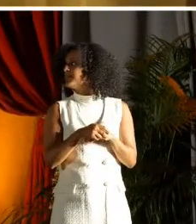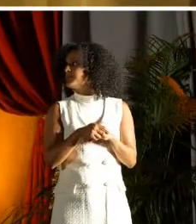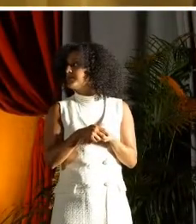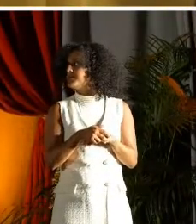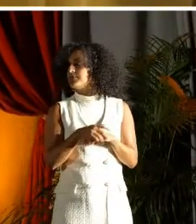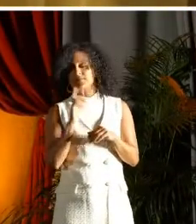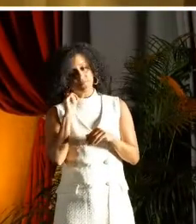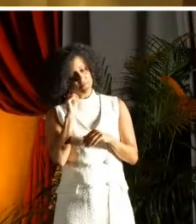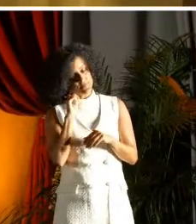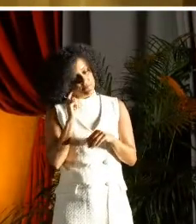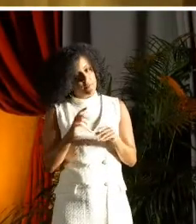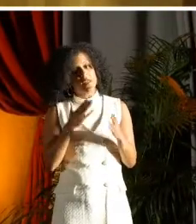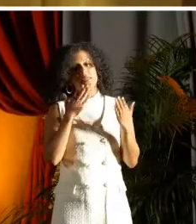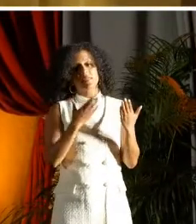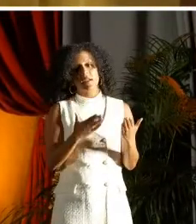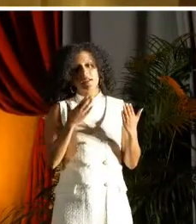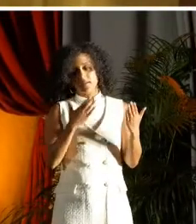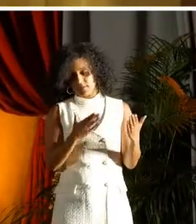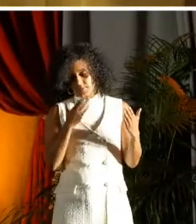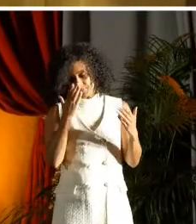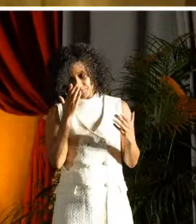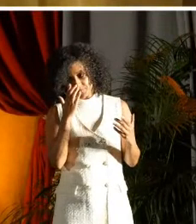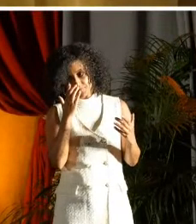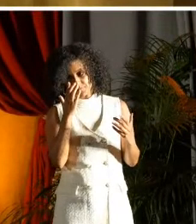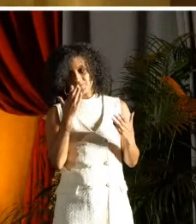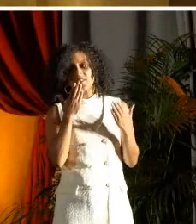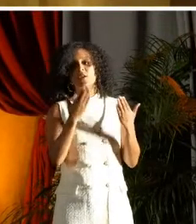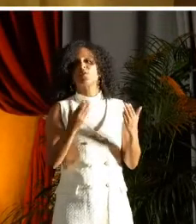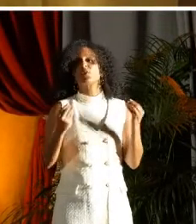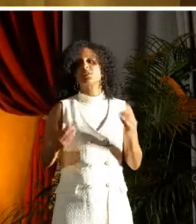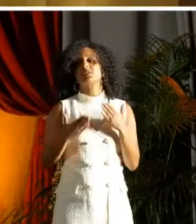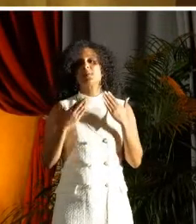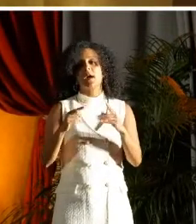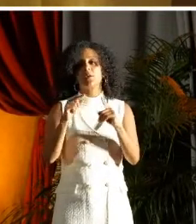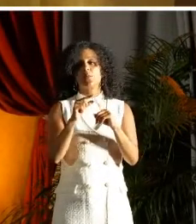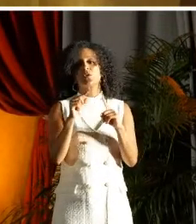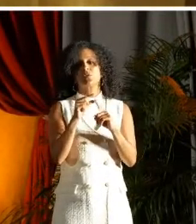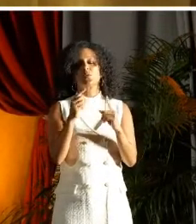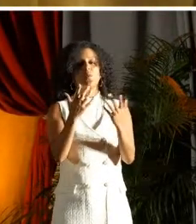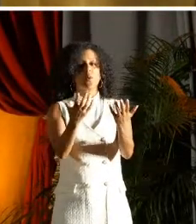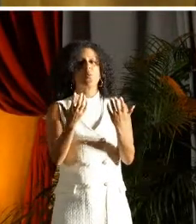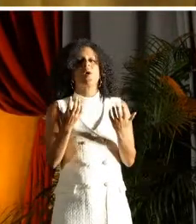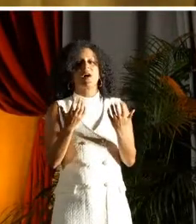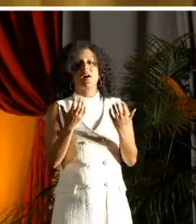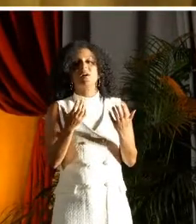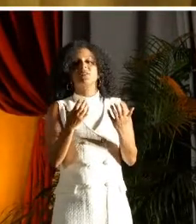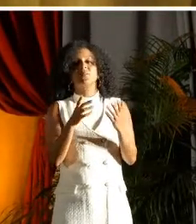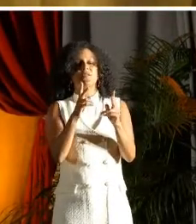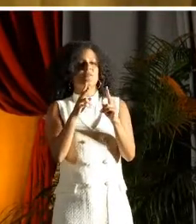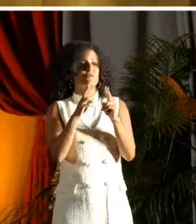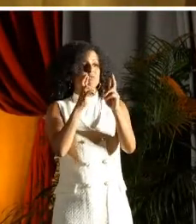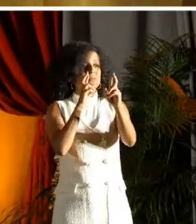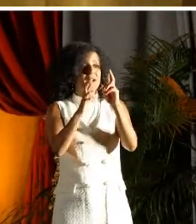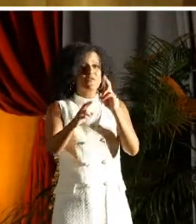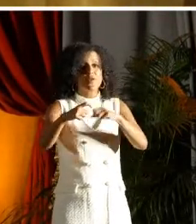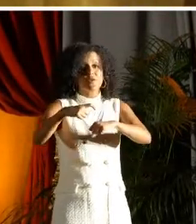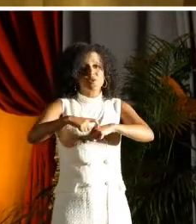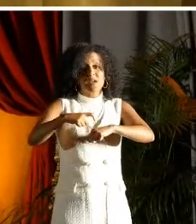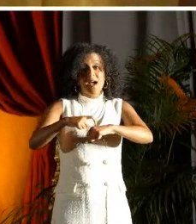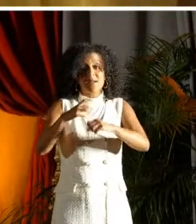Your Honor, thank you so much. Thank you so much for those inspiring words. We want to be very respectful of